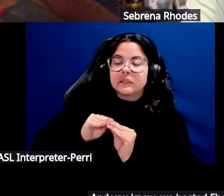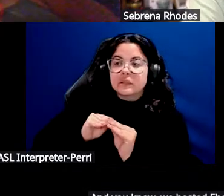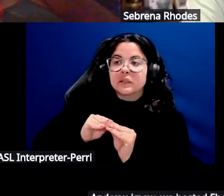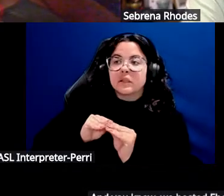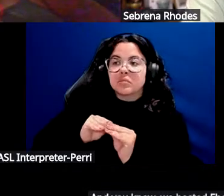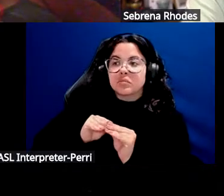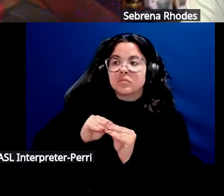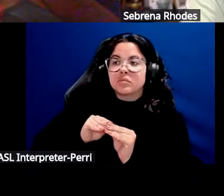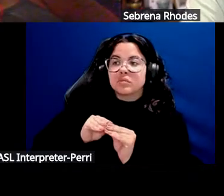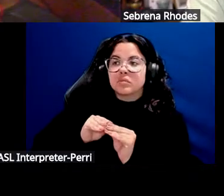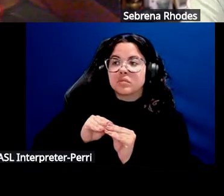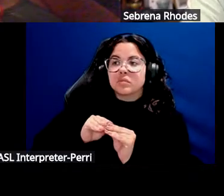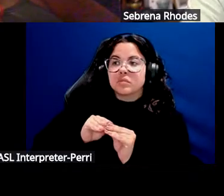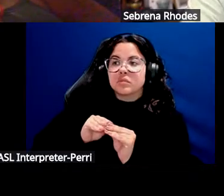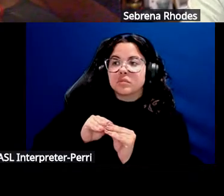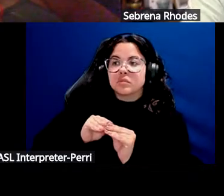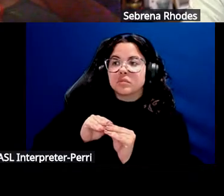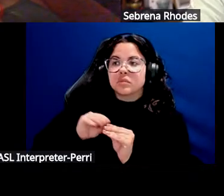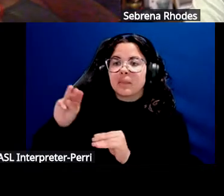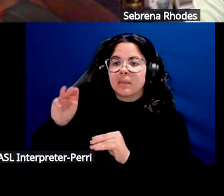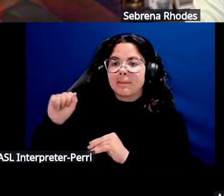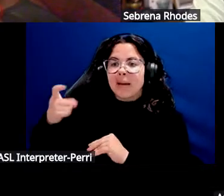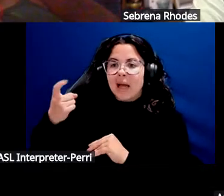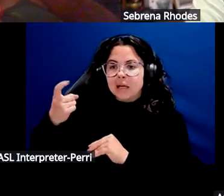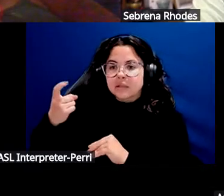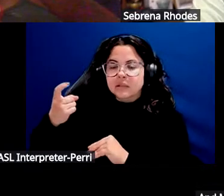And Max Broad, who's